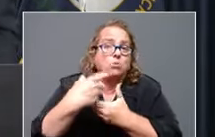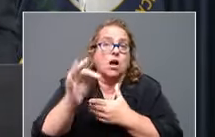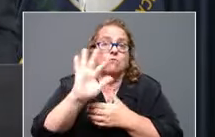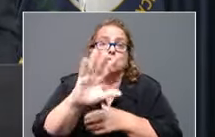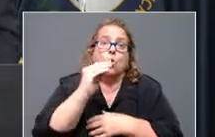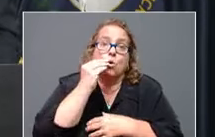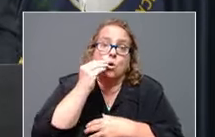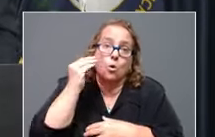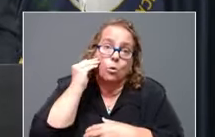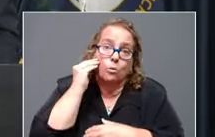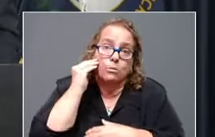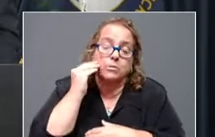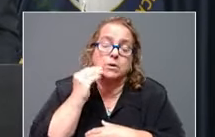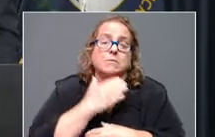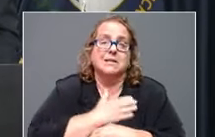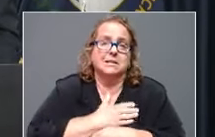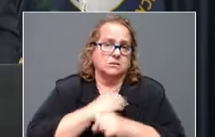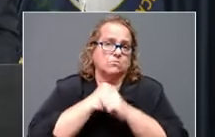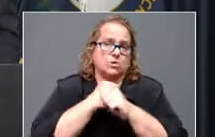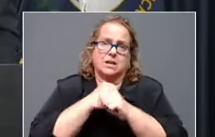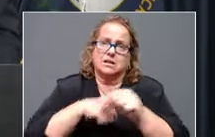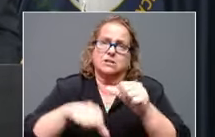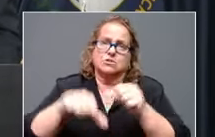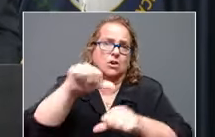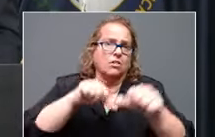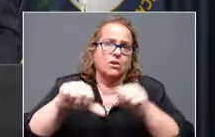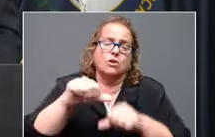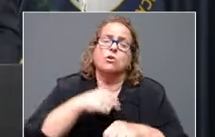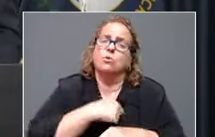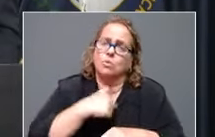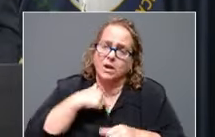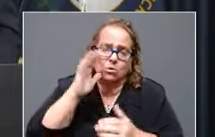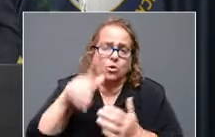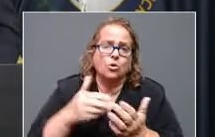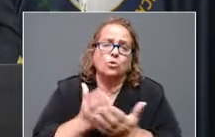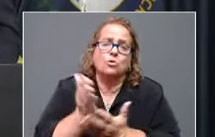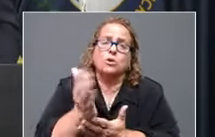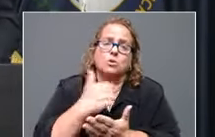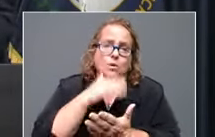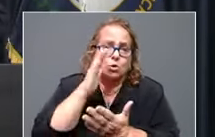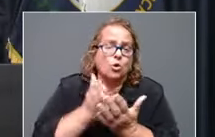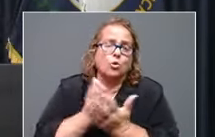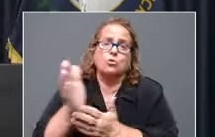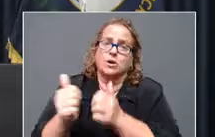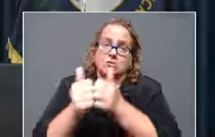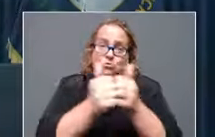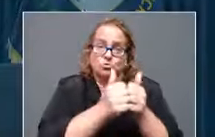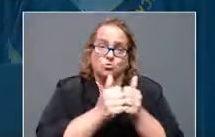Protect one another. Now we'll get through this, and we'll get through it together. Thank you.